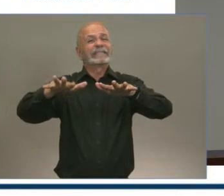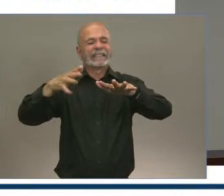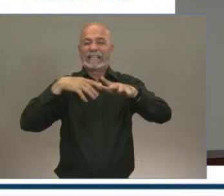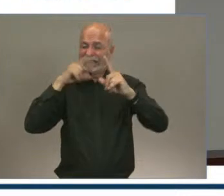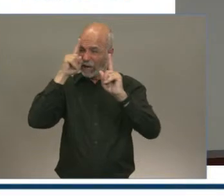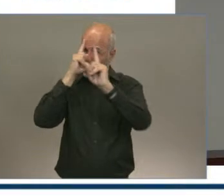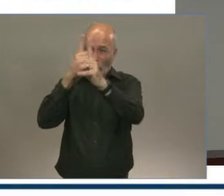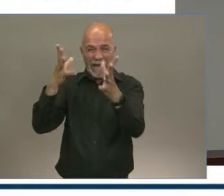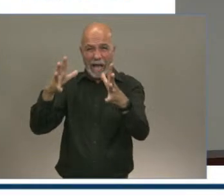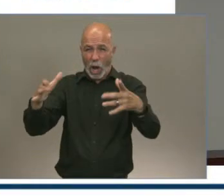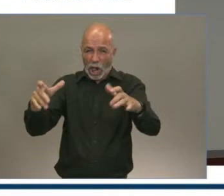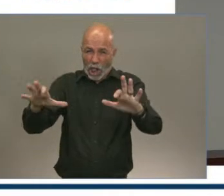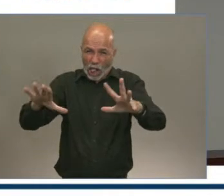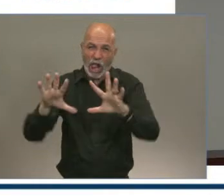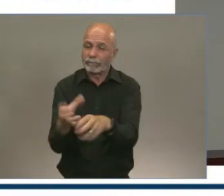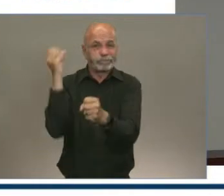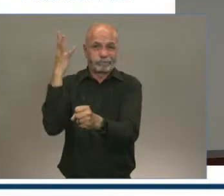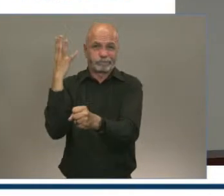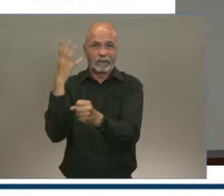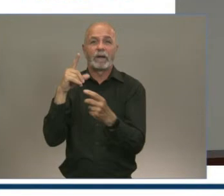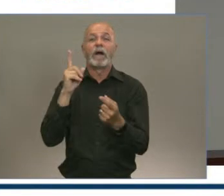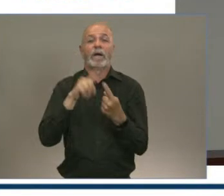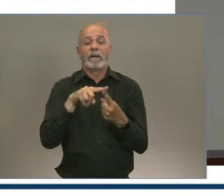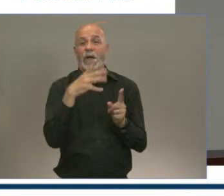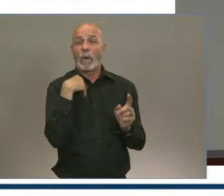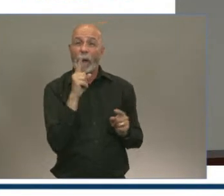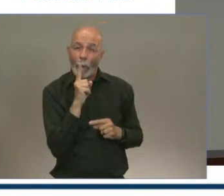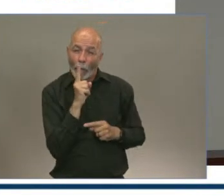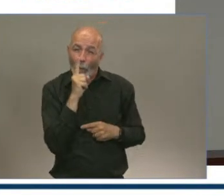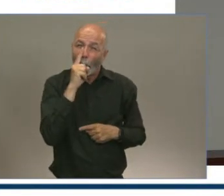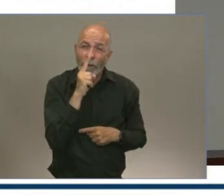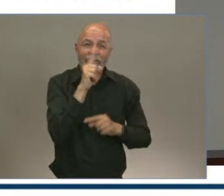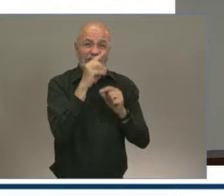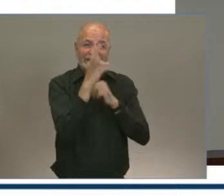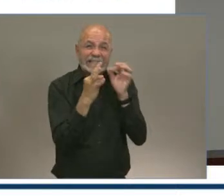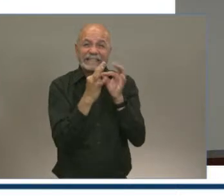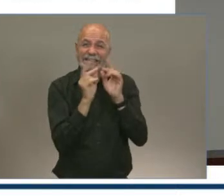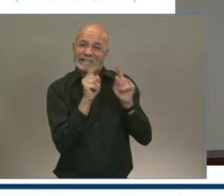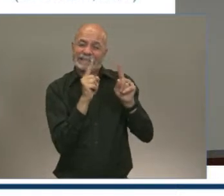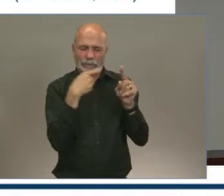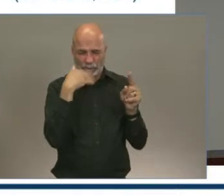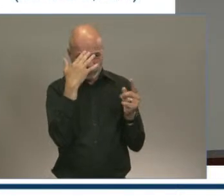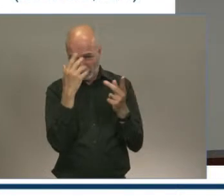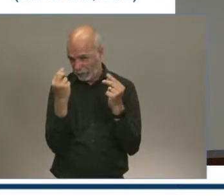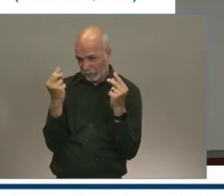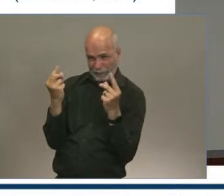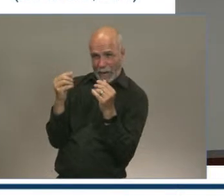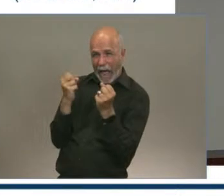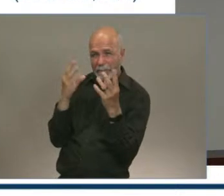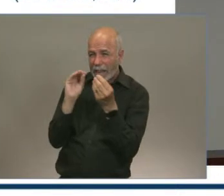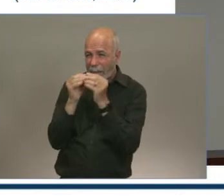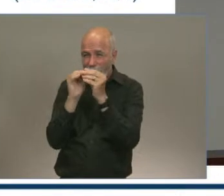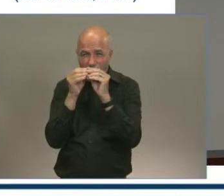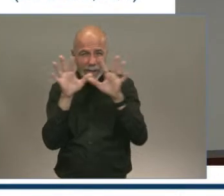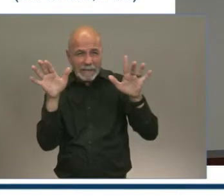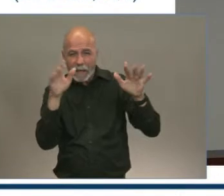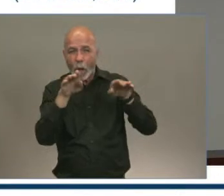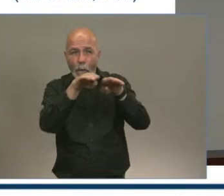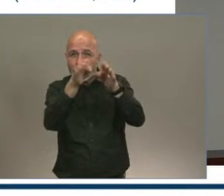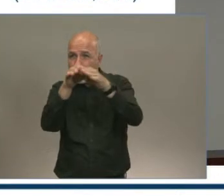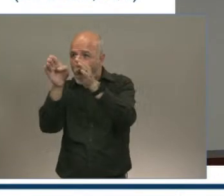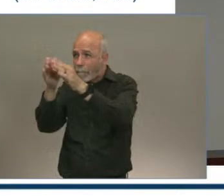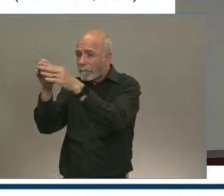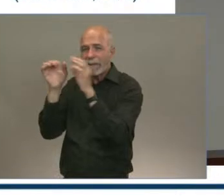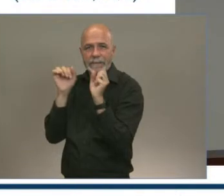important to allow us to make the best possible decisions around reopening. And Nova Scotia has